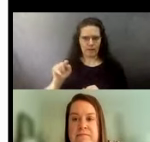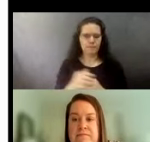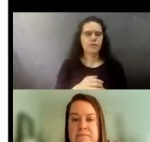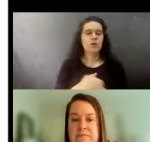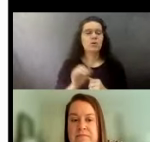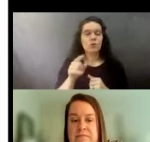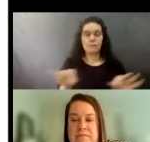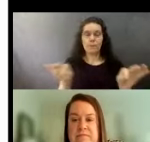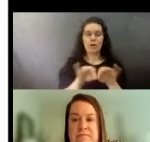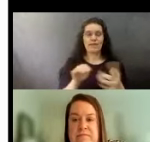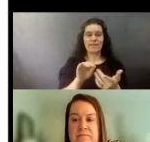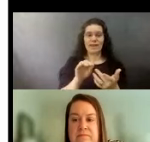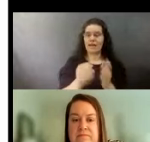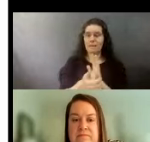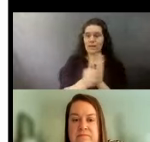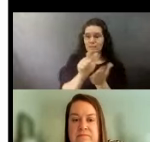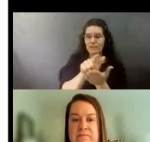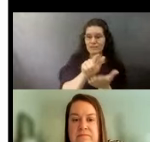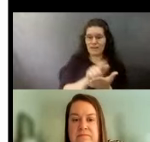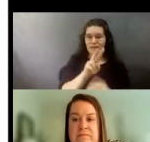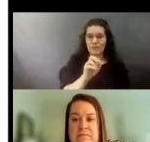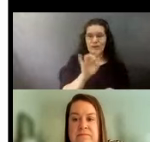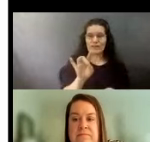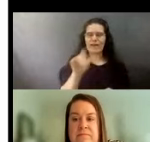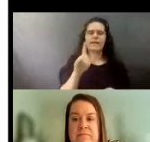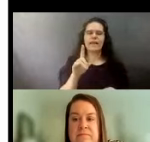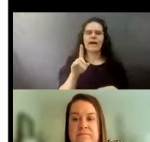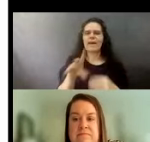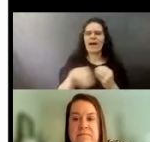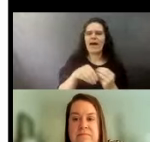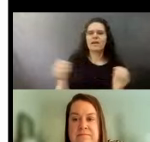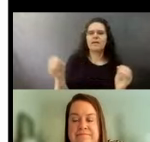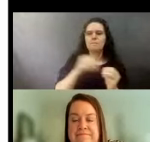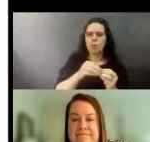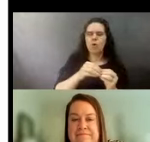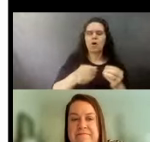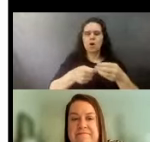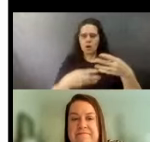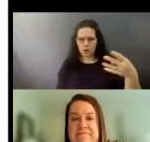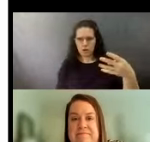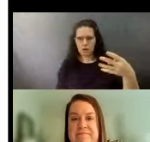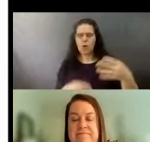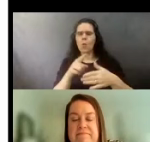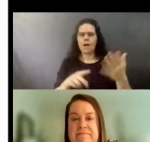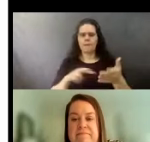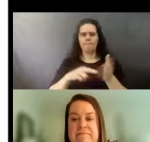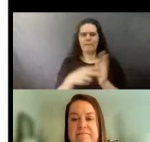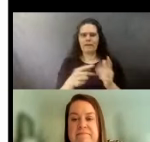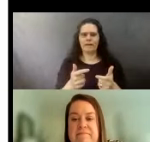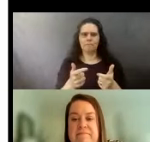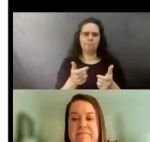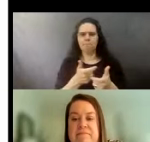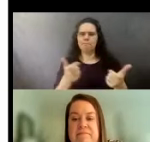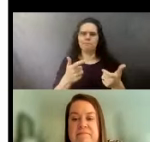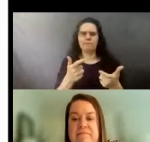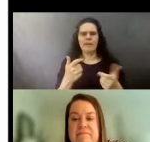the list of major life activities that have been kind of blessed by Congress, and added this